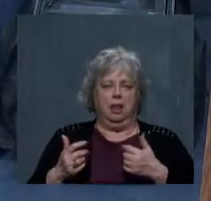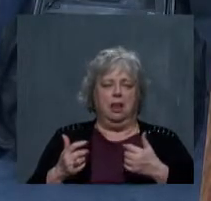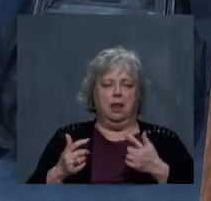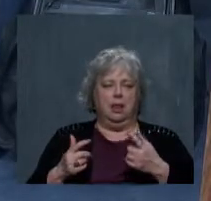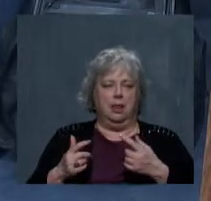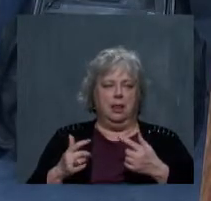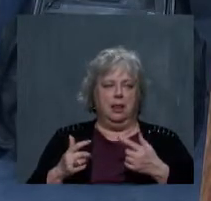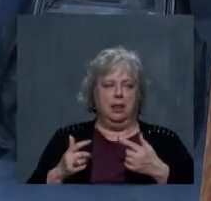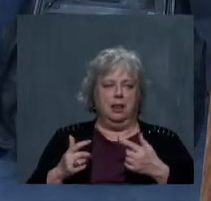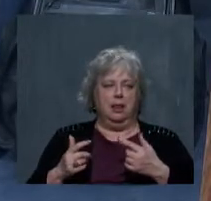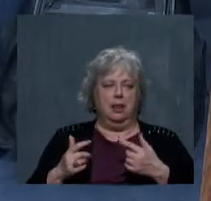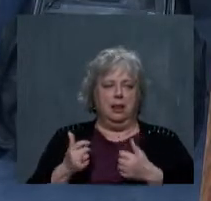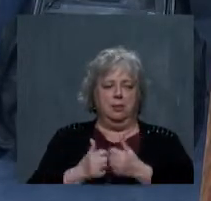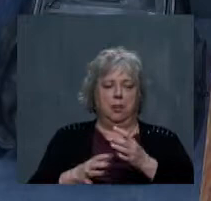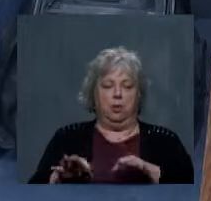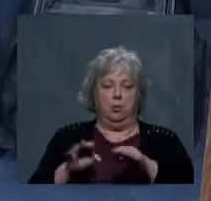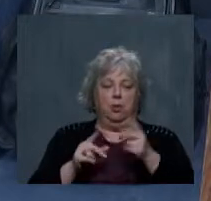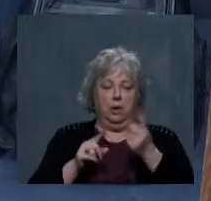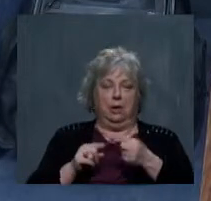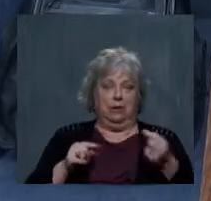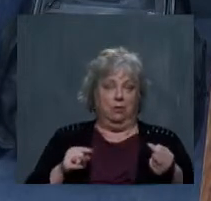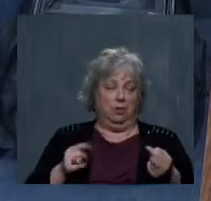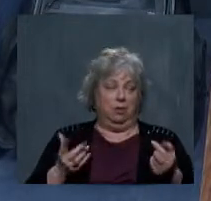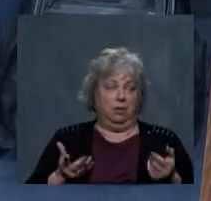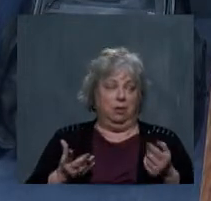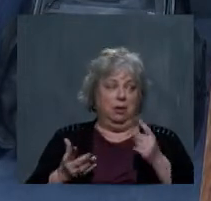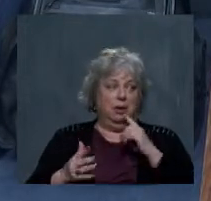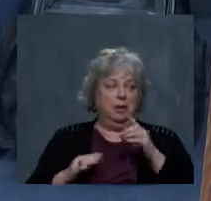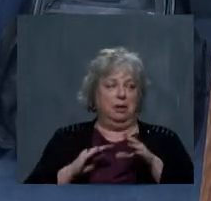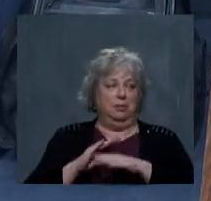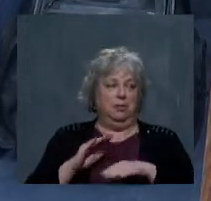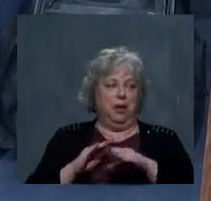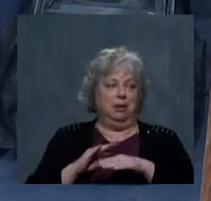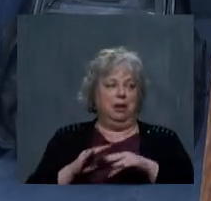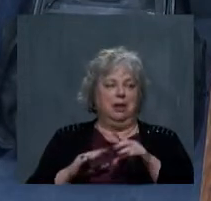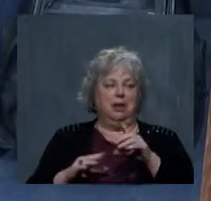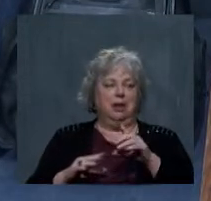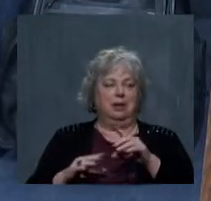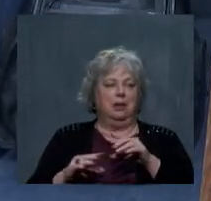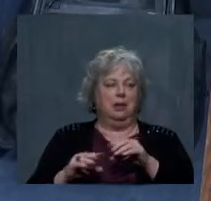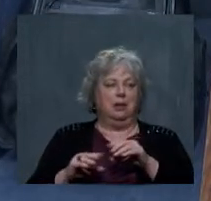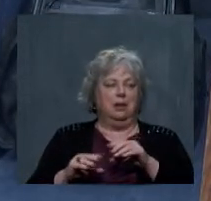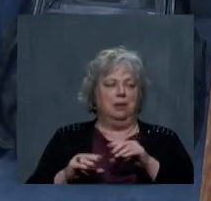disagreement between us and Arnie is basically the trip distribution.